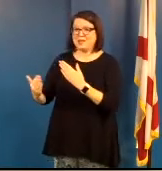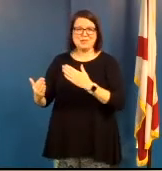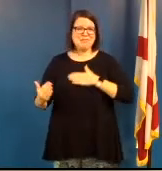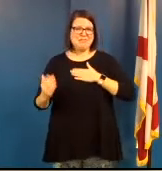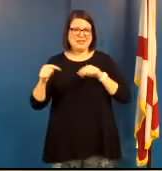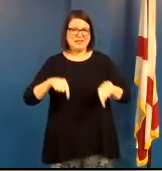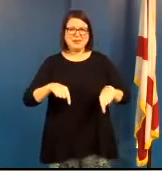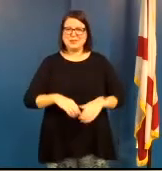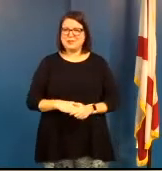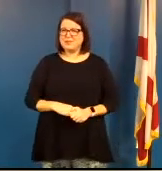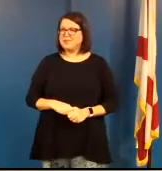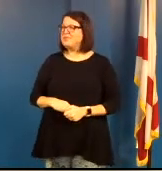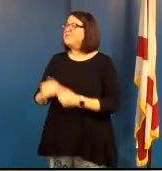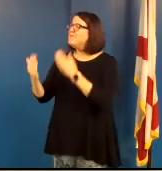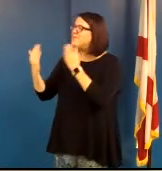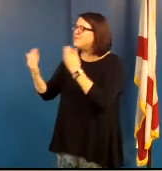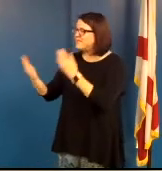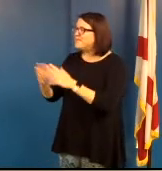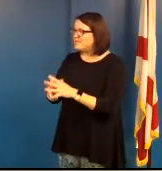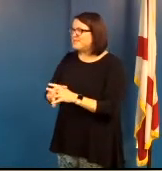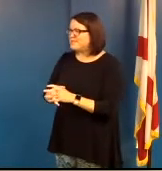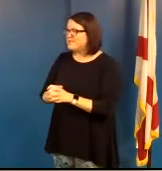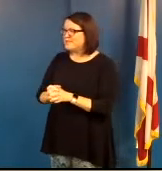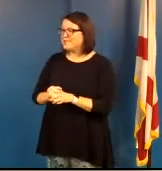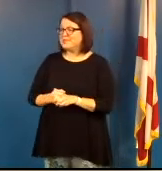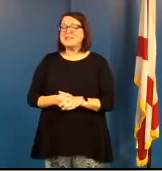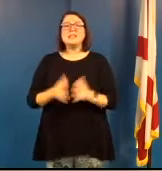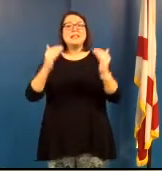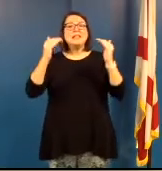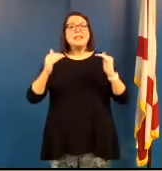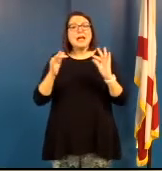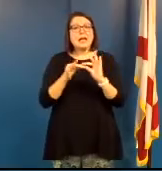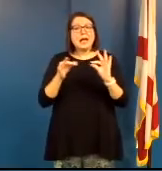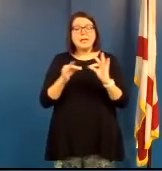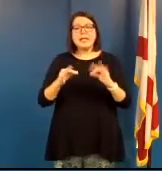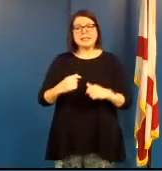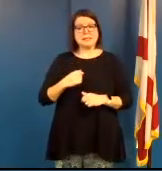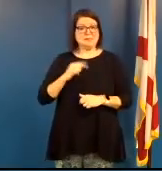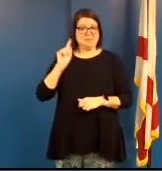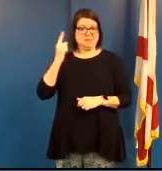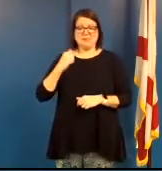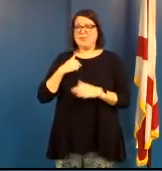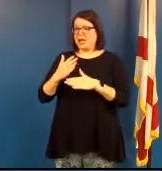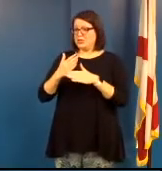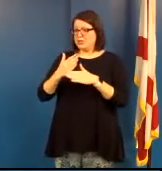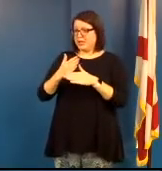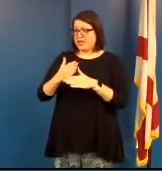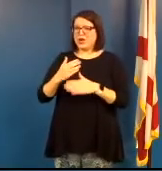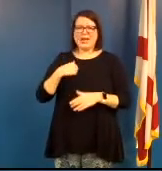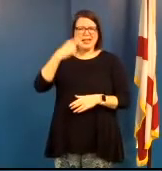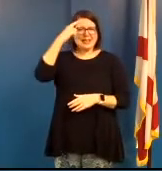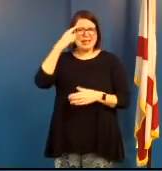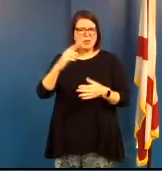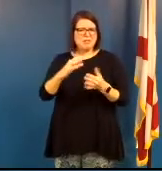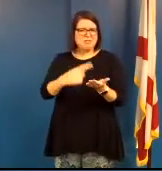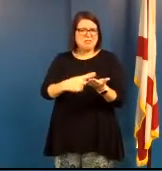Very good. So with our comments, I would just like to share, I think we've talked about this briefly, but just to bring